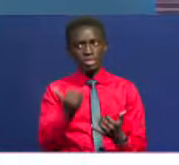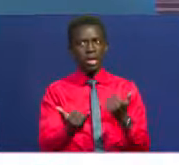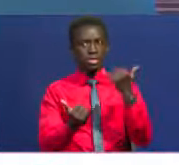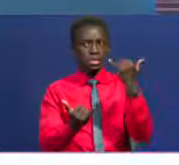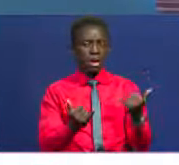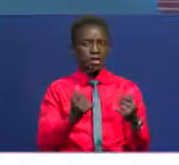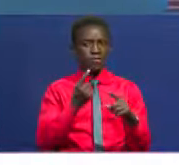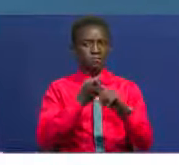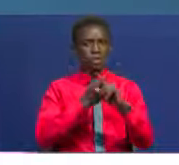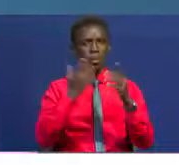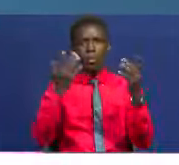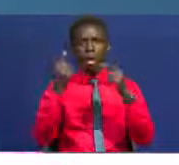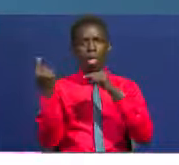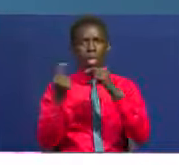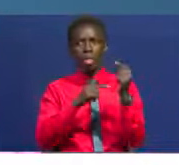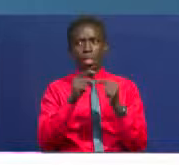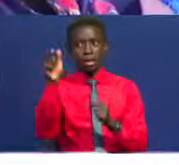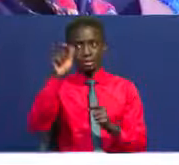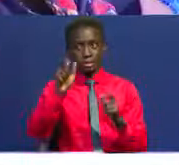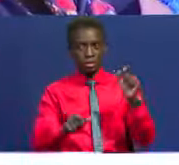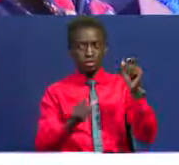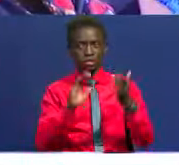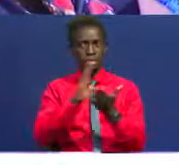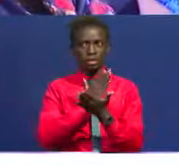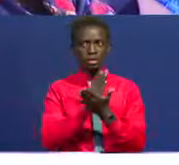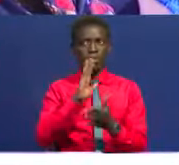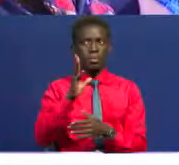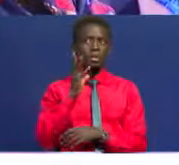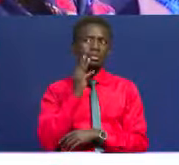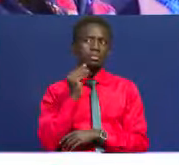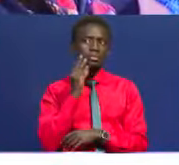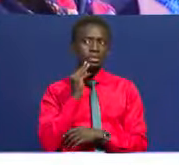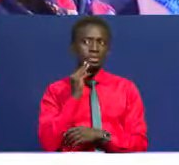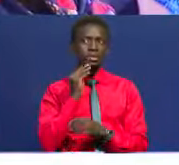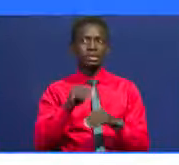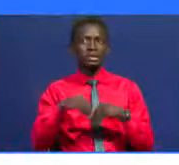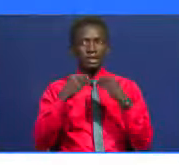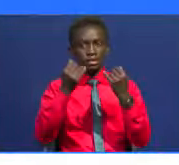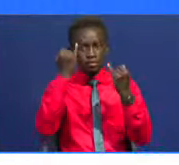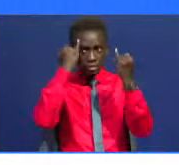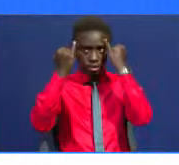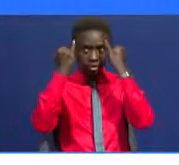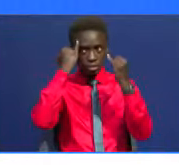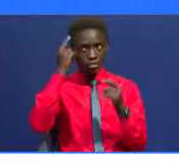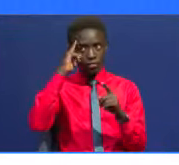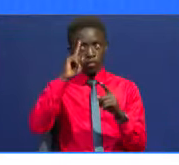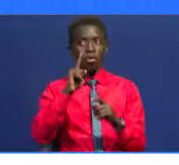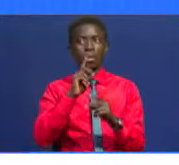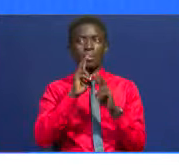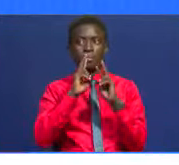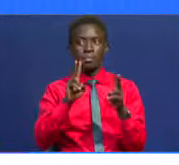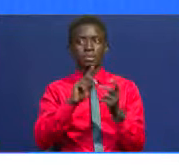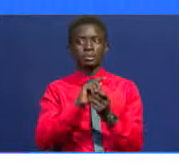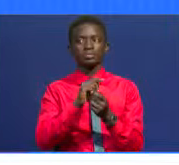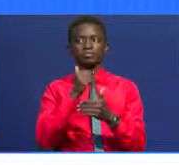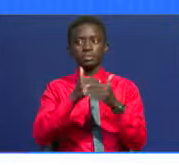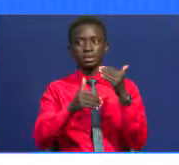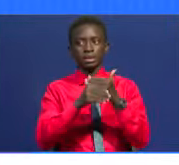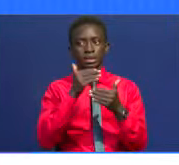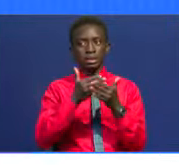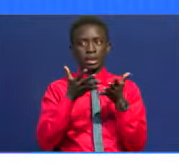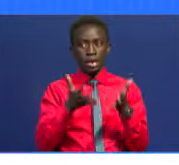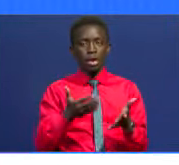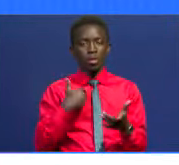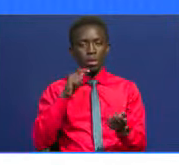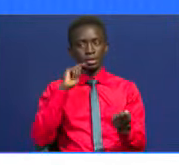regions who shared their experiences and proposed innovative solutions to peace building. And we want a change. As the youth, we